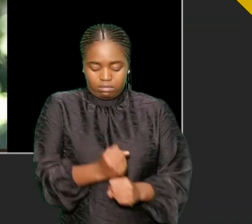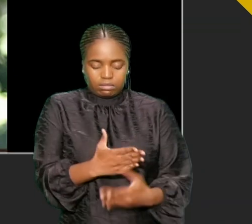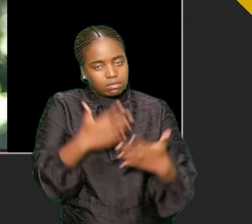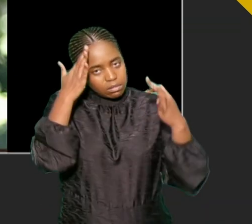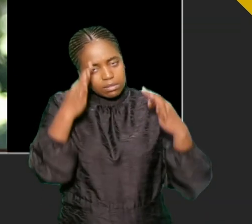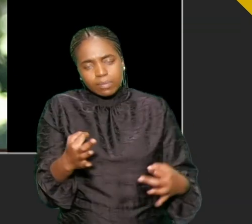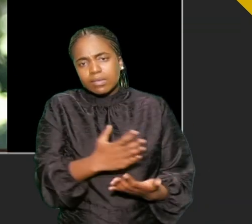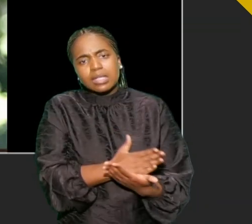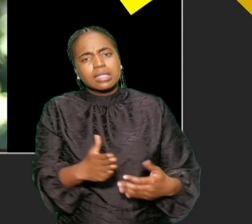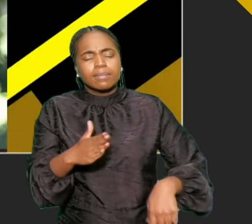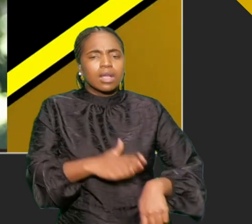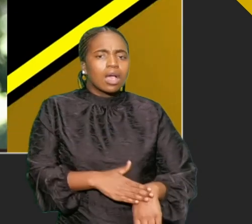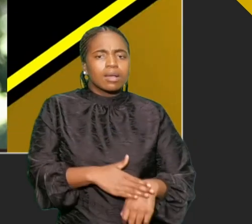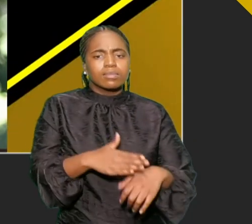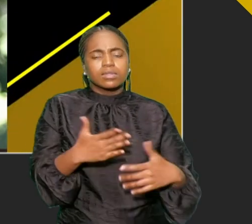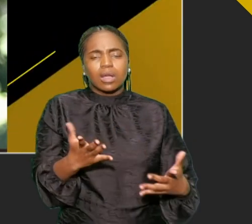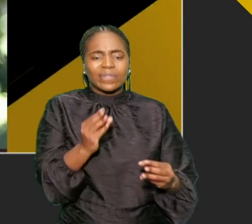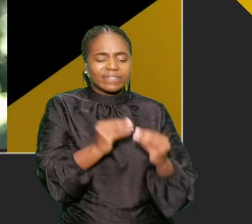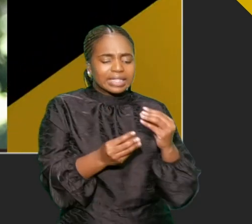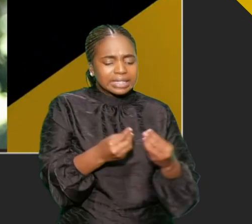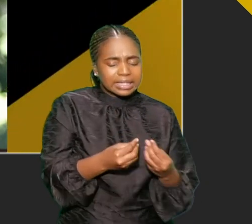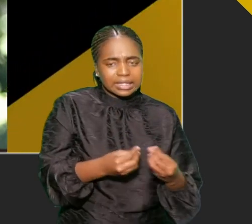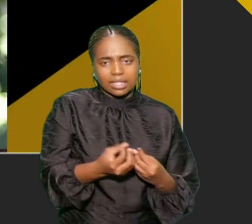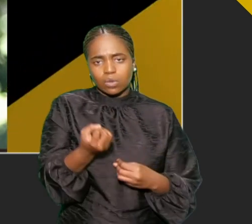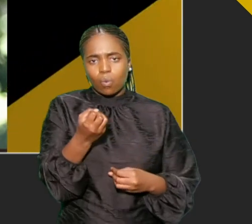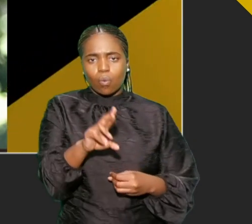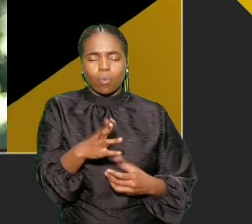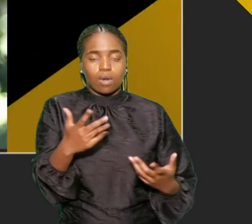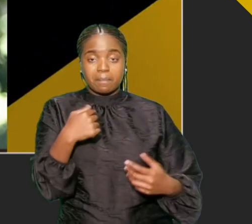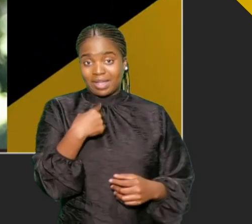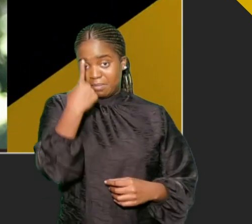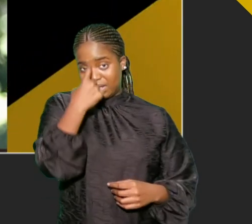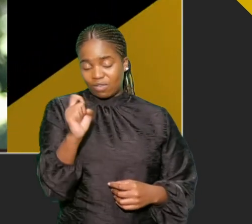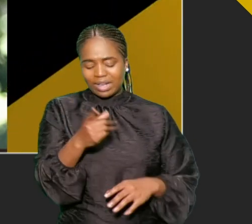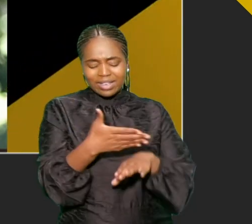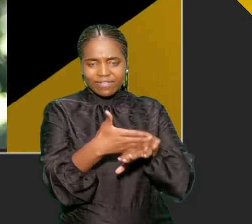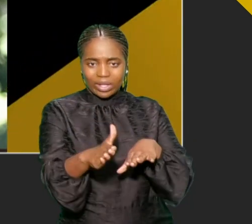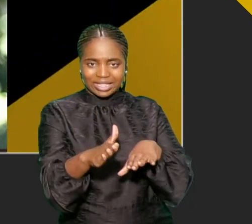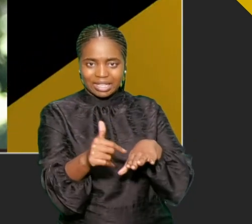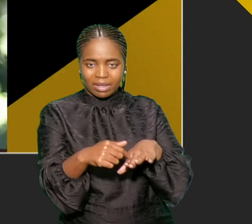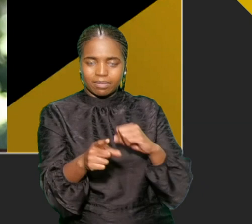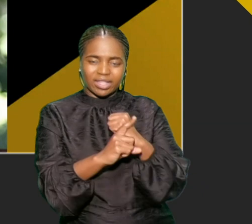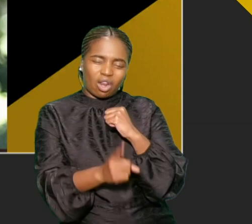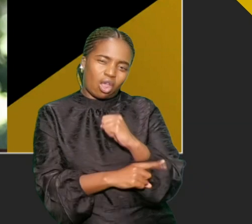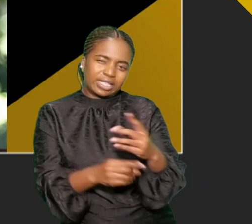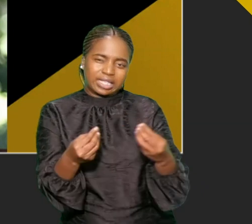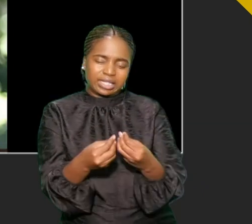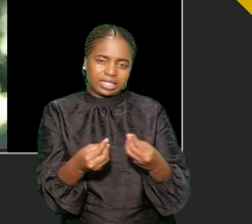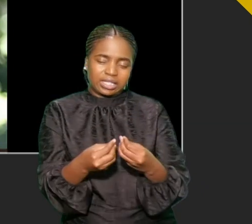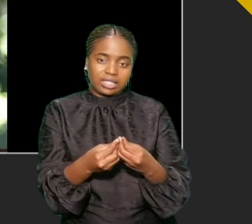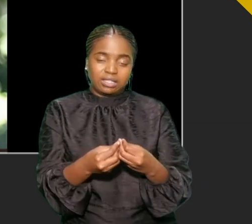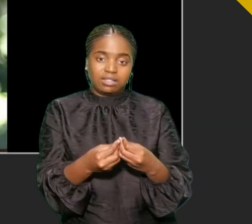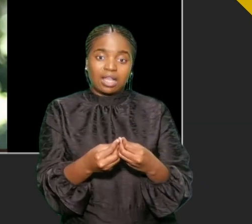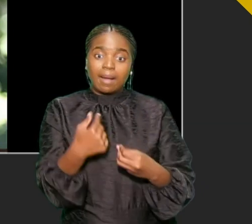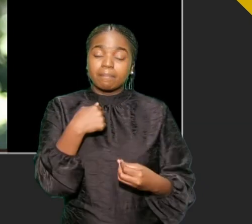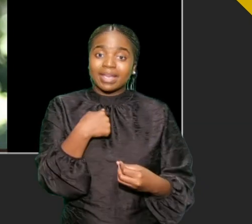Sometimes it's a matter of fixing things, you know. Now I firmly believe that a divorce must be the last avenue, which is funny for someone